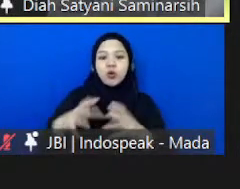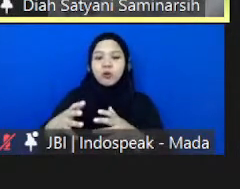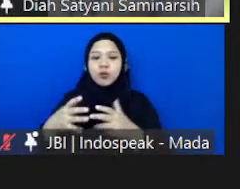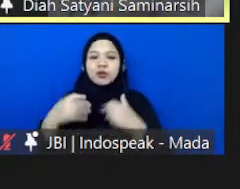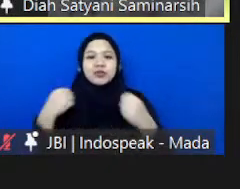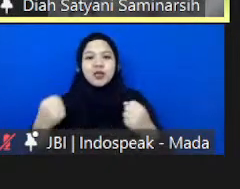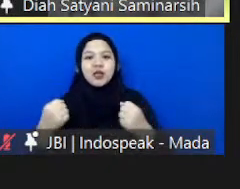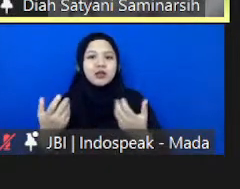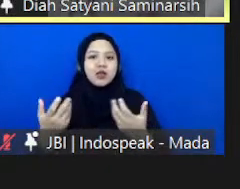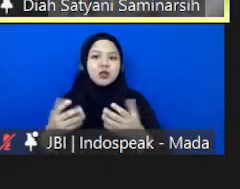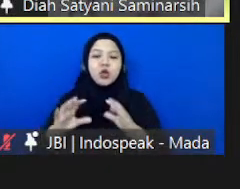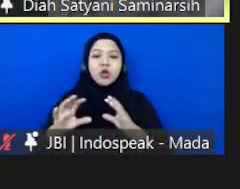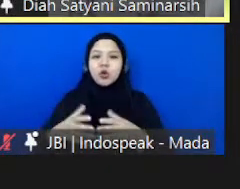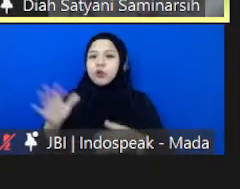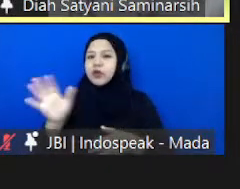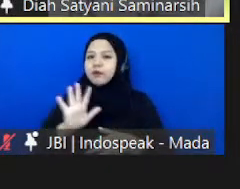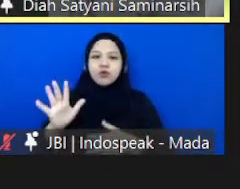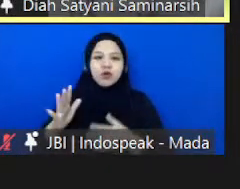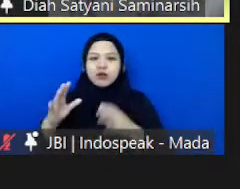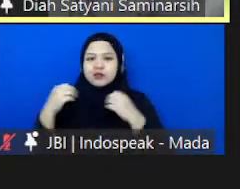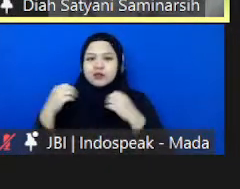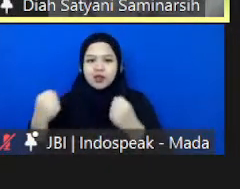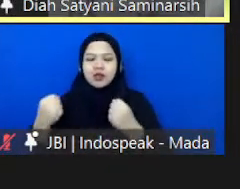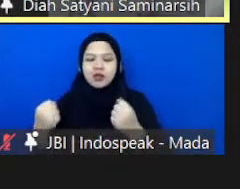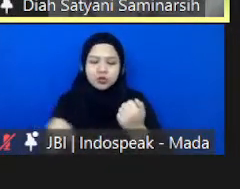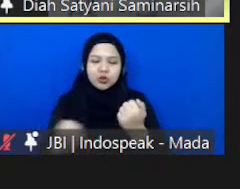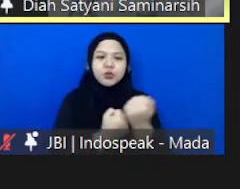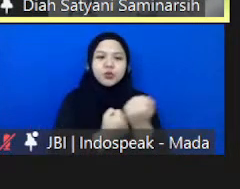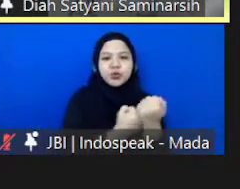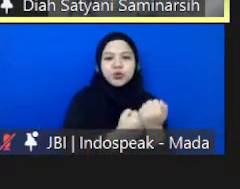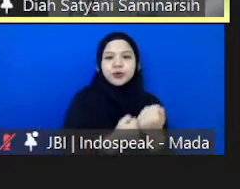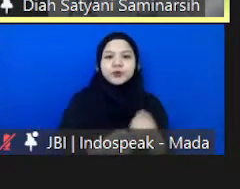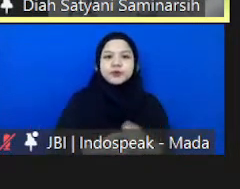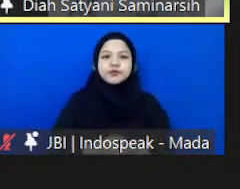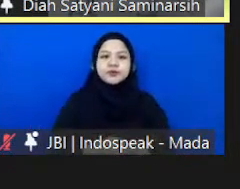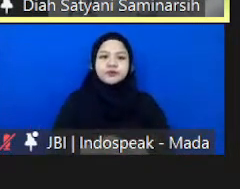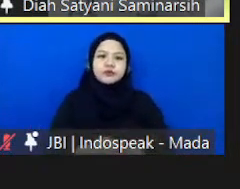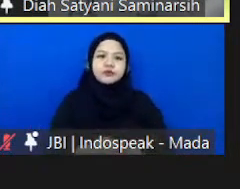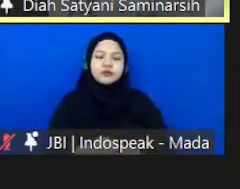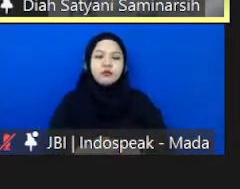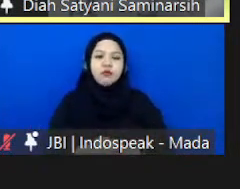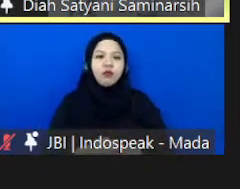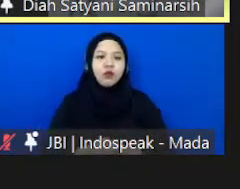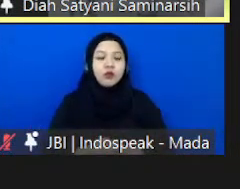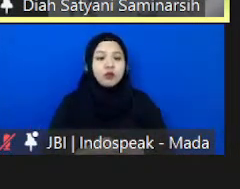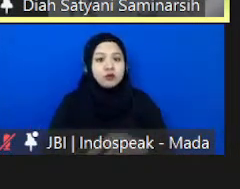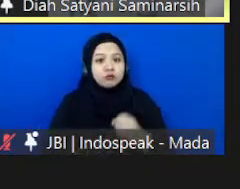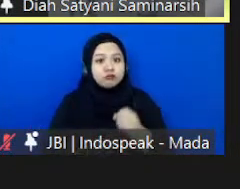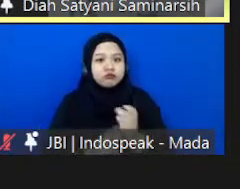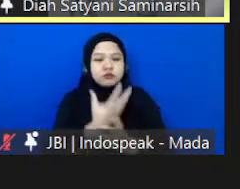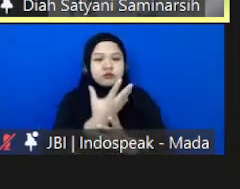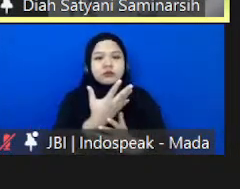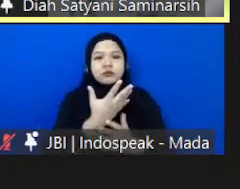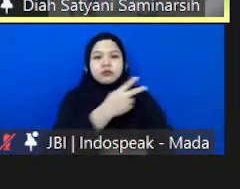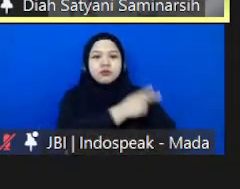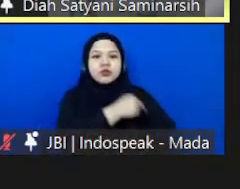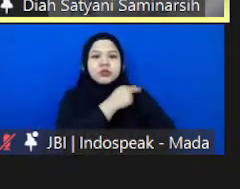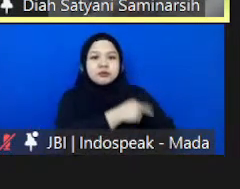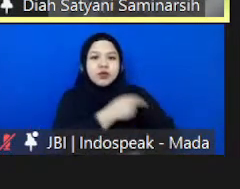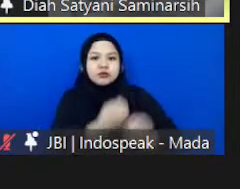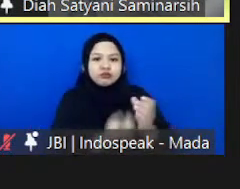also in health sector. The impact is improving primary health and community resilience in COVID response.